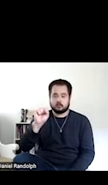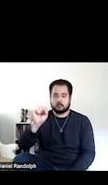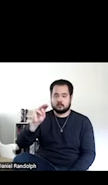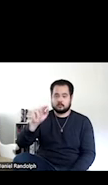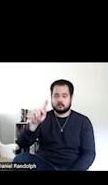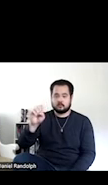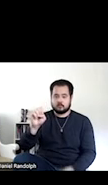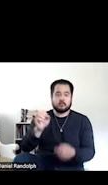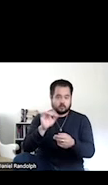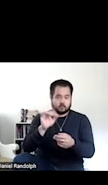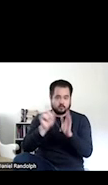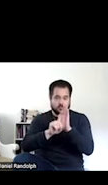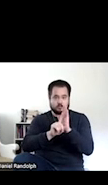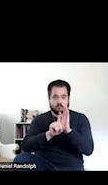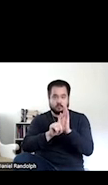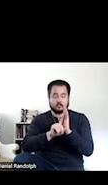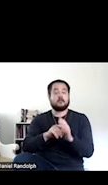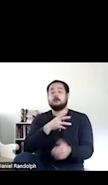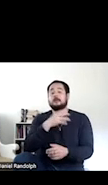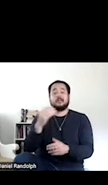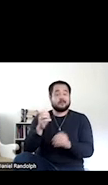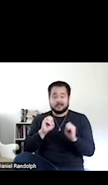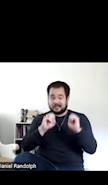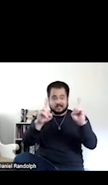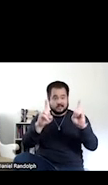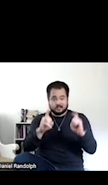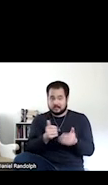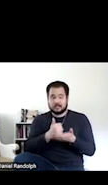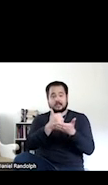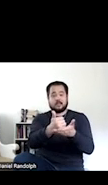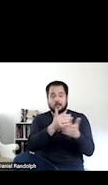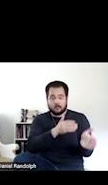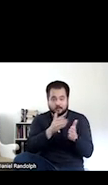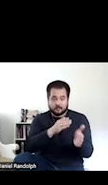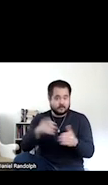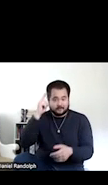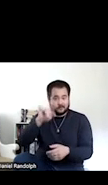help families prepare for hopefully the event that does not happen.